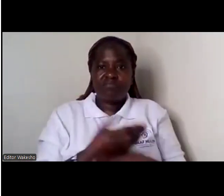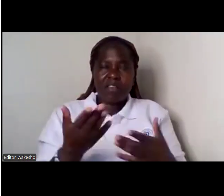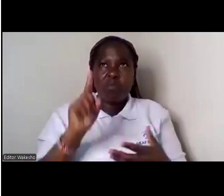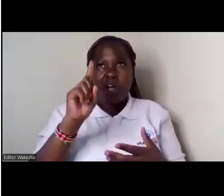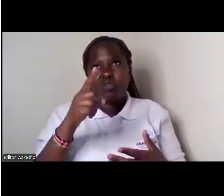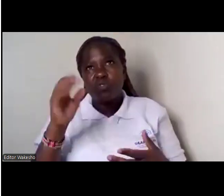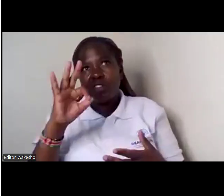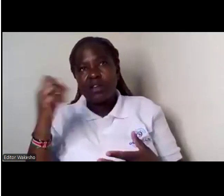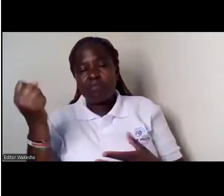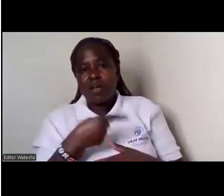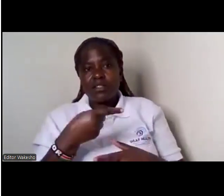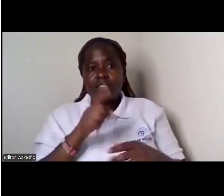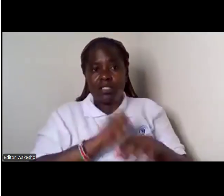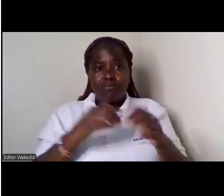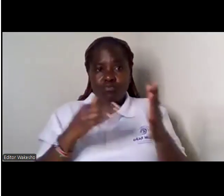after stopping use.